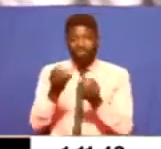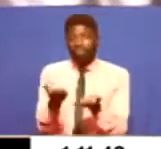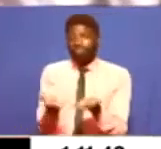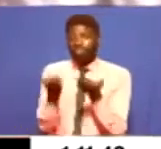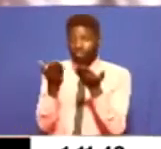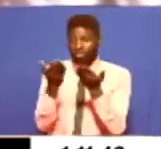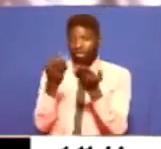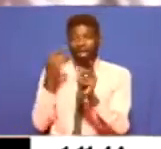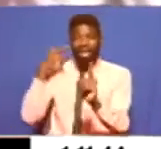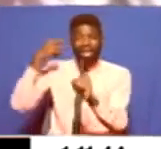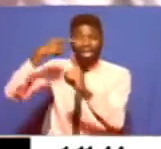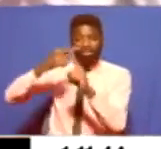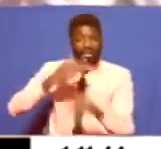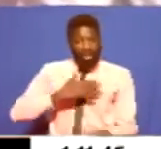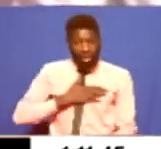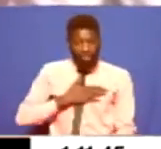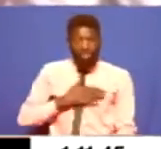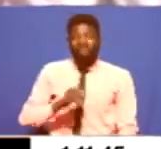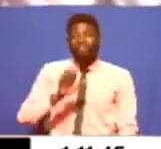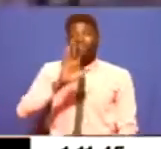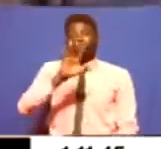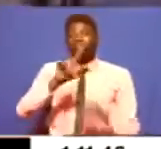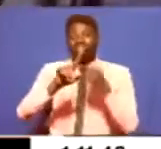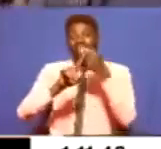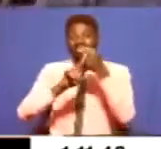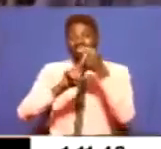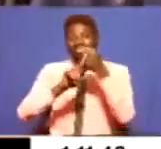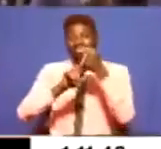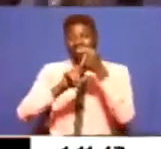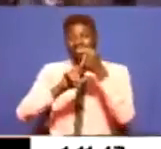560 has not been reached.